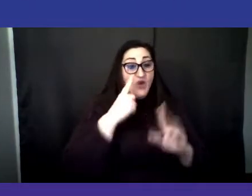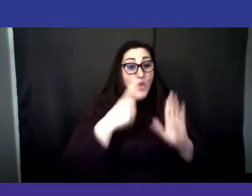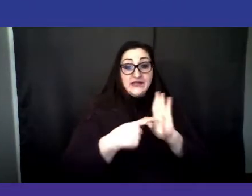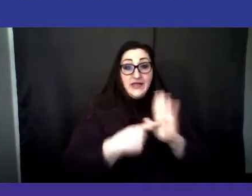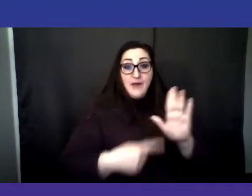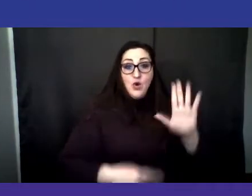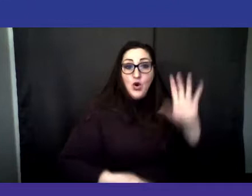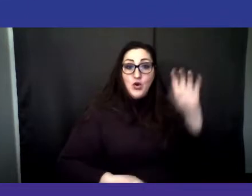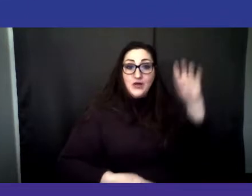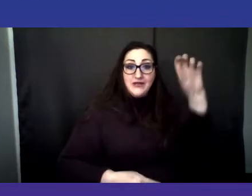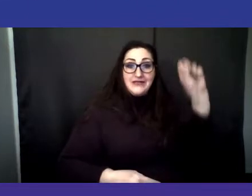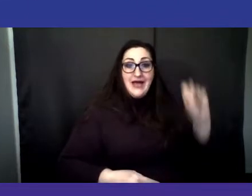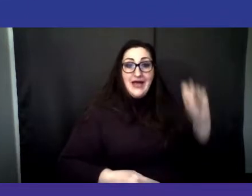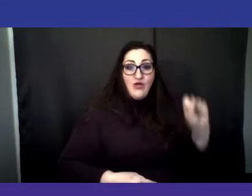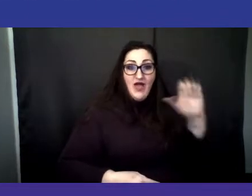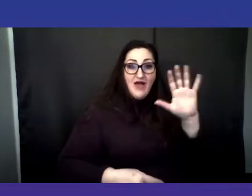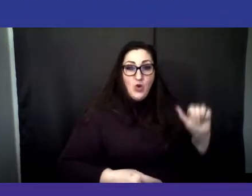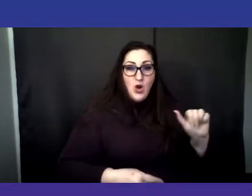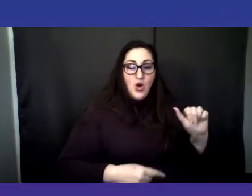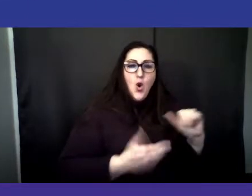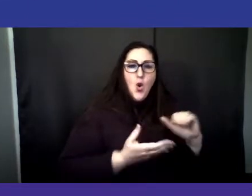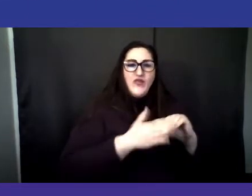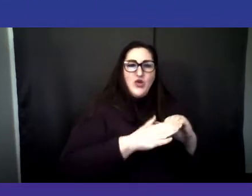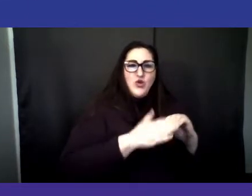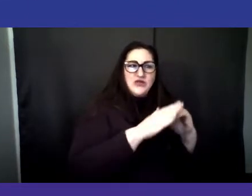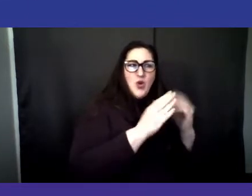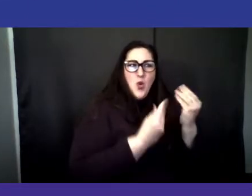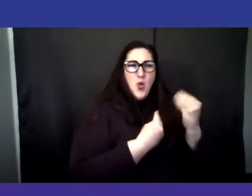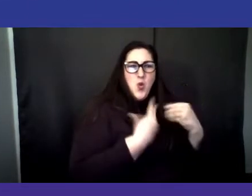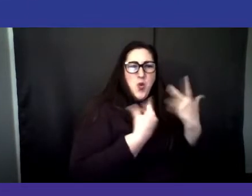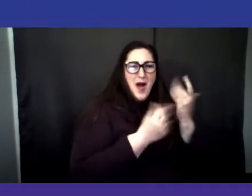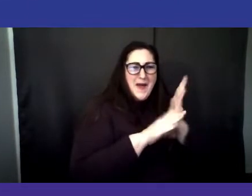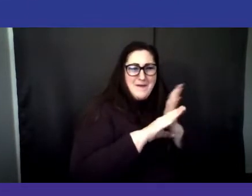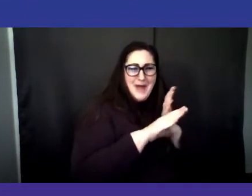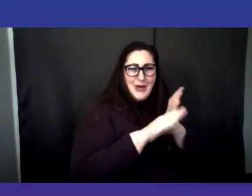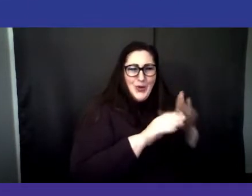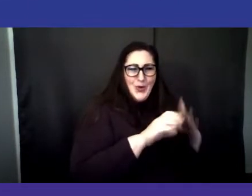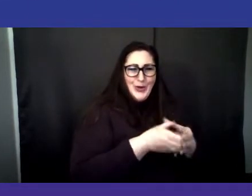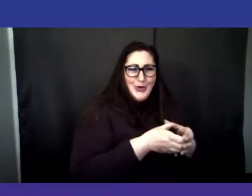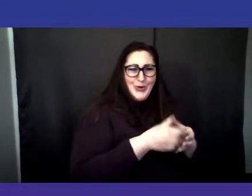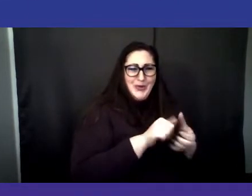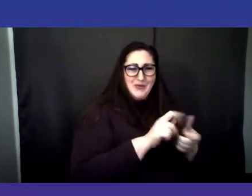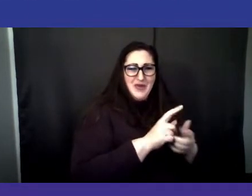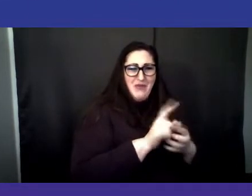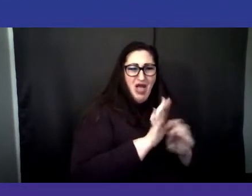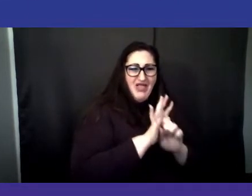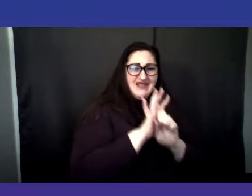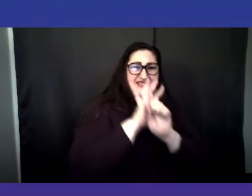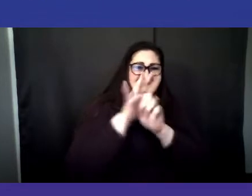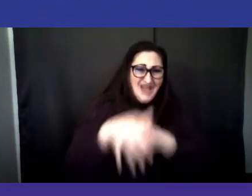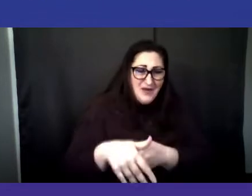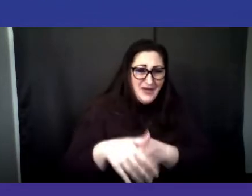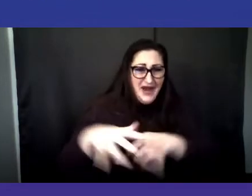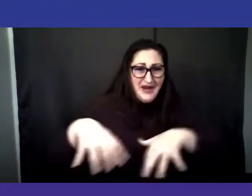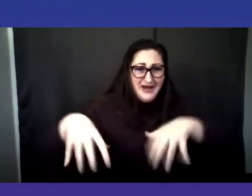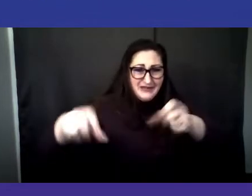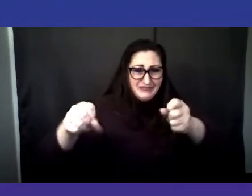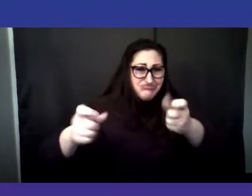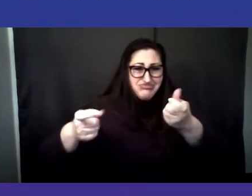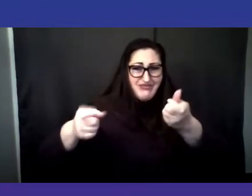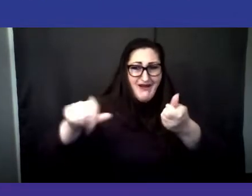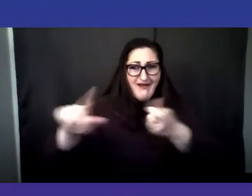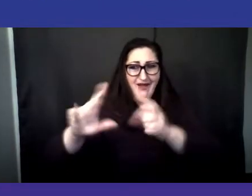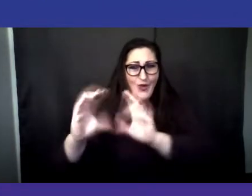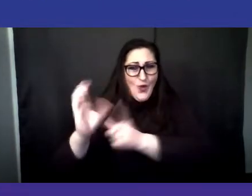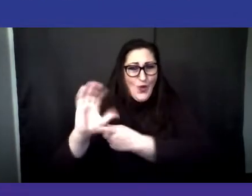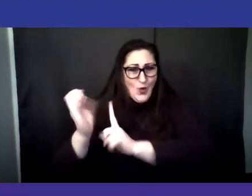minority dominated, like white supremacist structures, like what would be the struggles of an increasingly racially diverse US